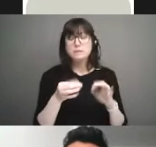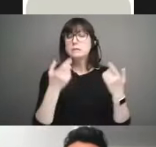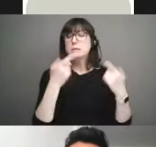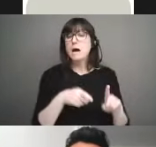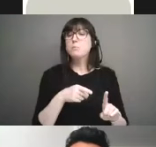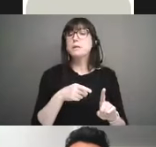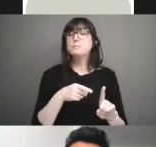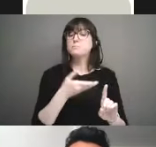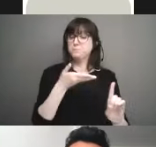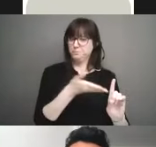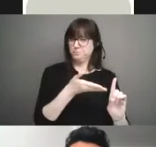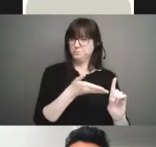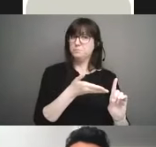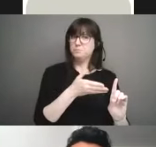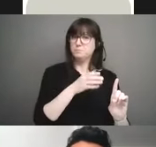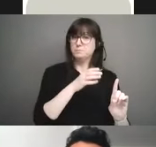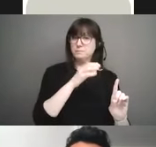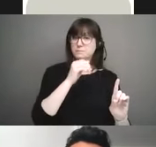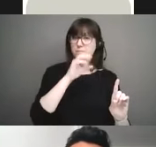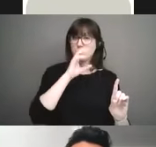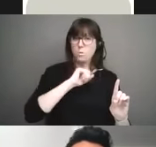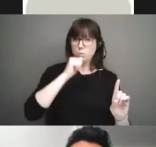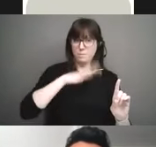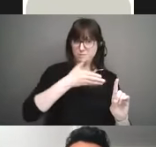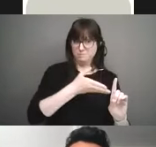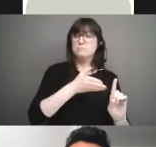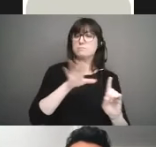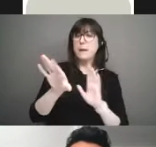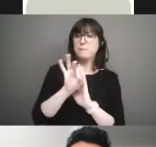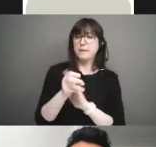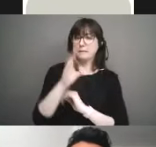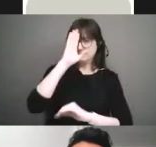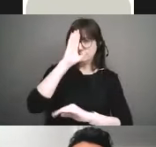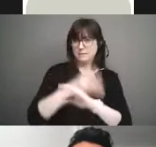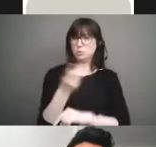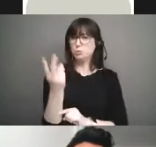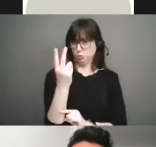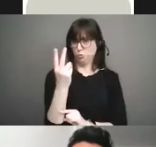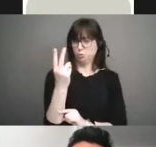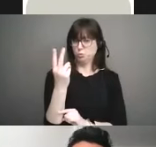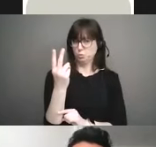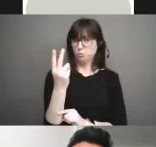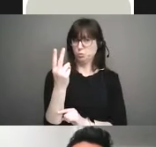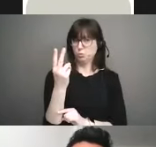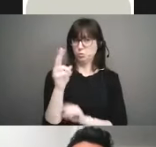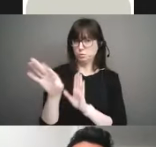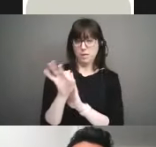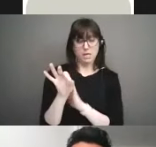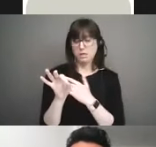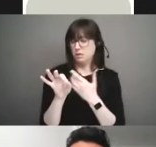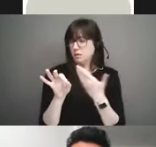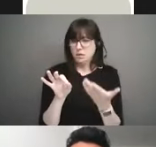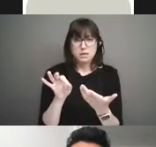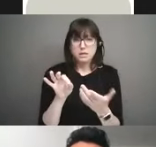of the power of attorney appointed her two sons jointly as attorneys, but for whatever reason, she failed